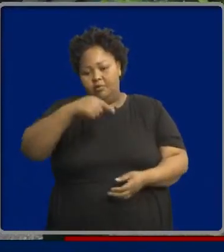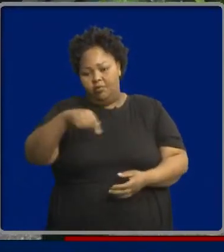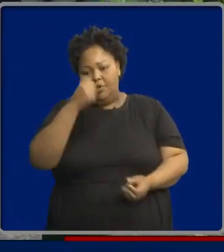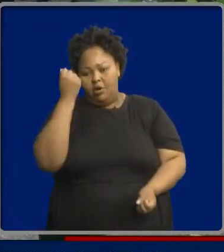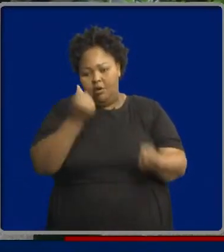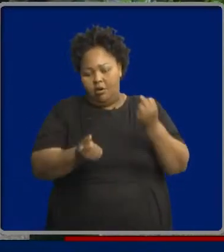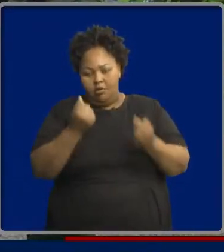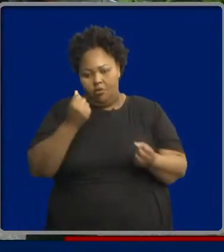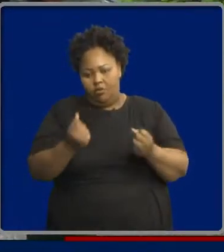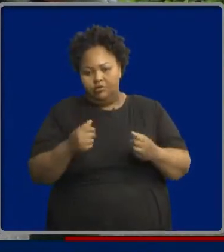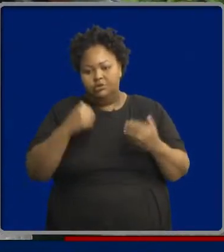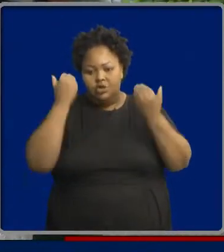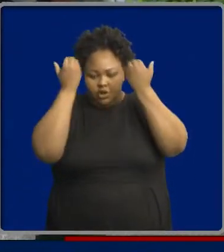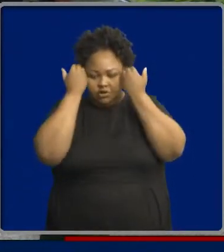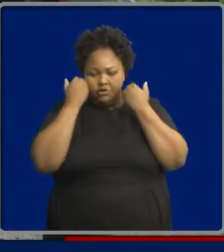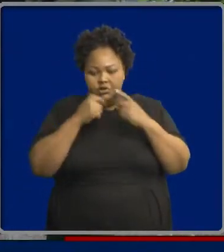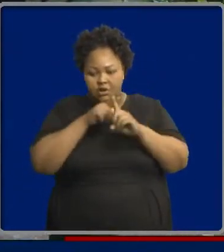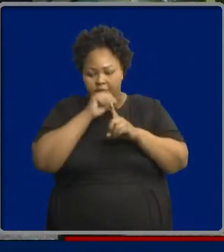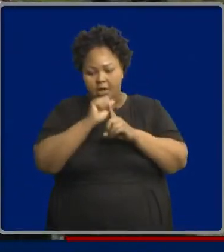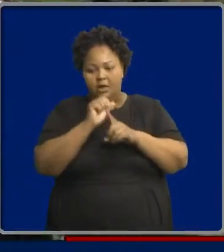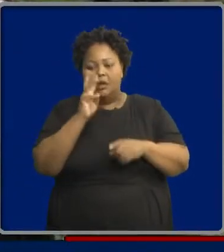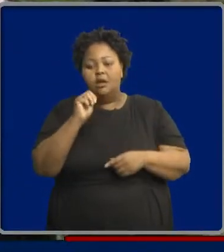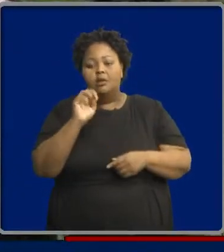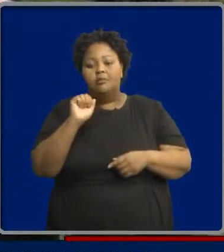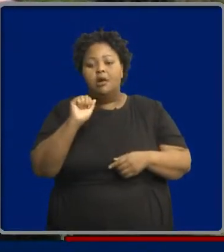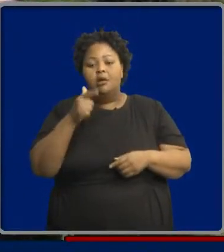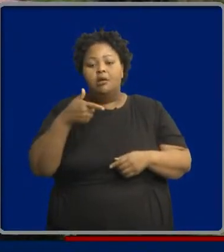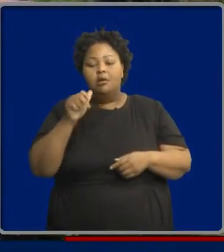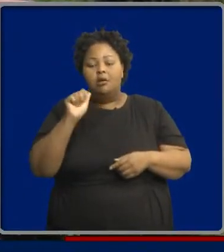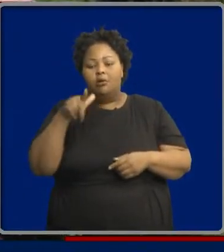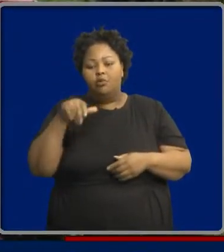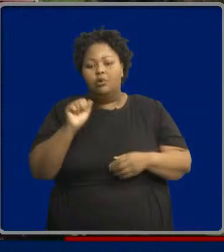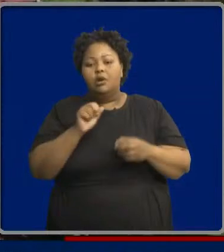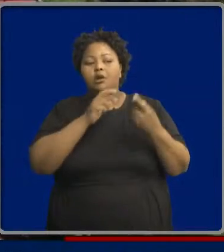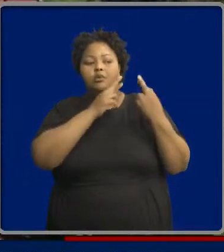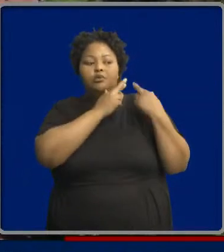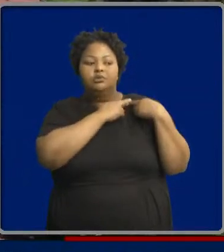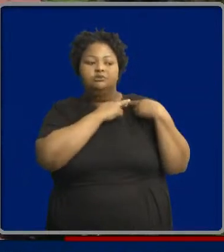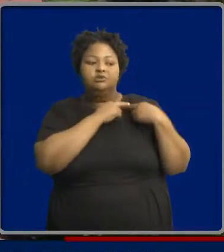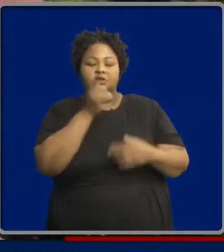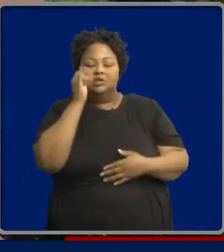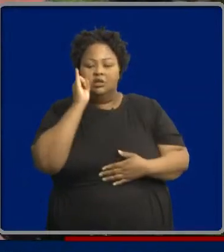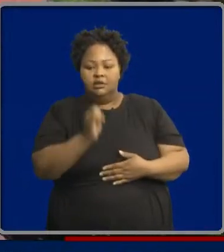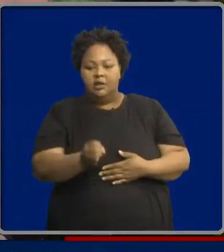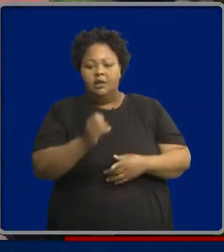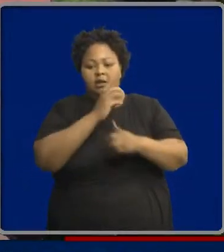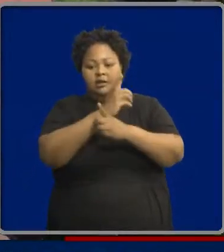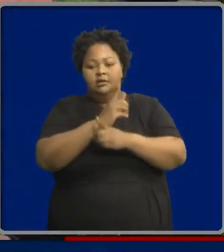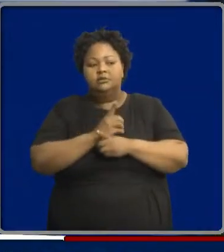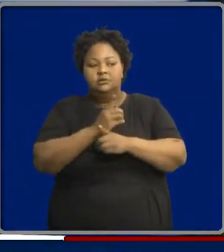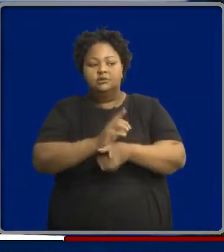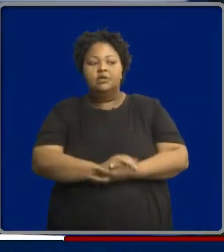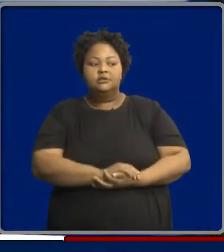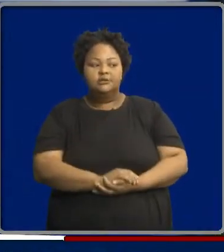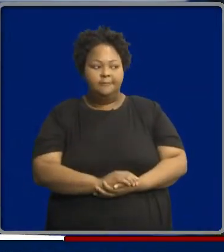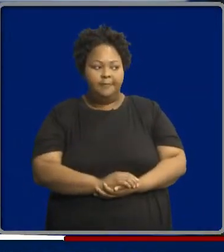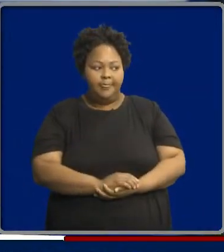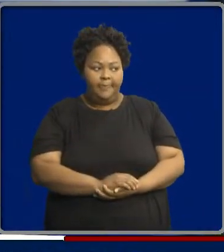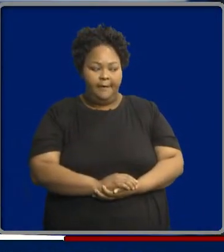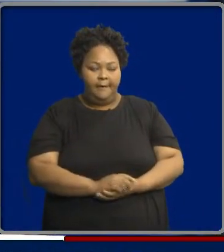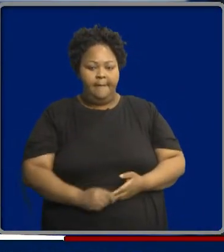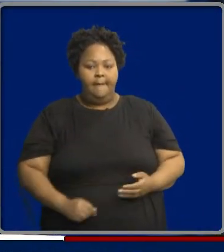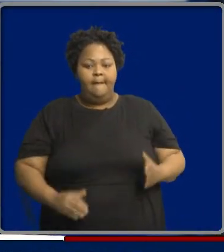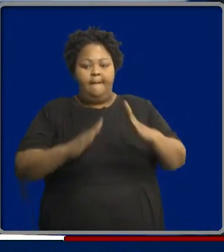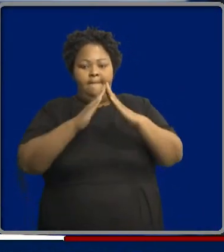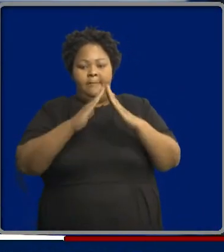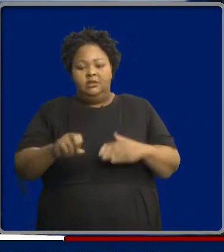currently before High Court Judge Bonkosi Magagula, reporting Fortune Dlangamandla, High Court. The Ministry